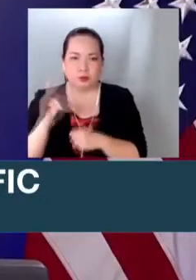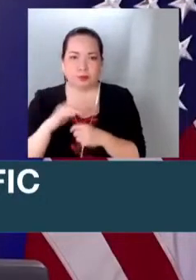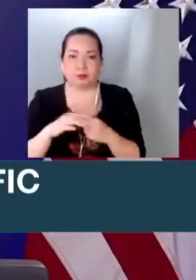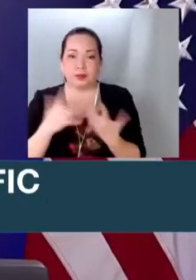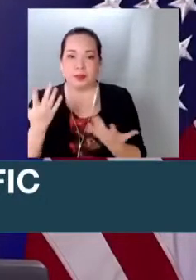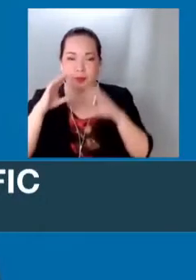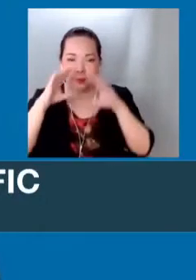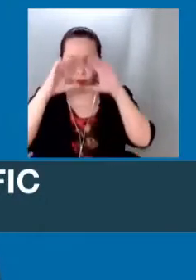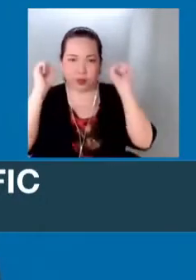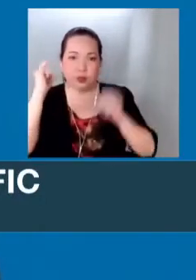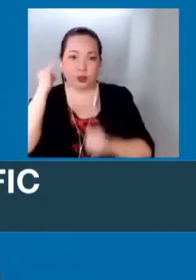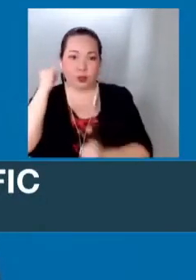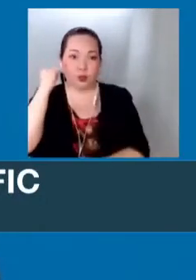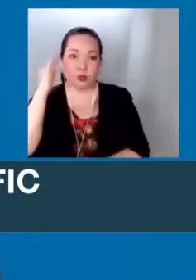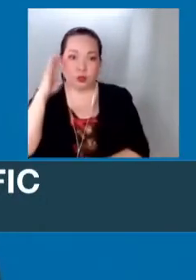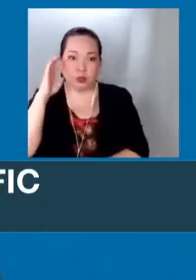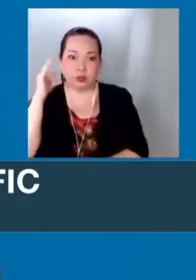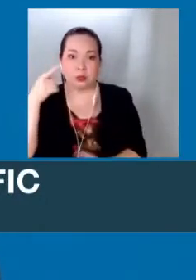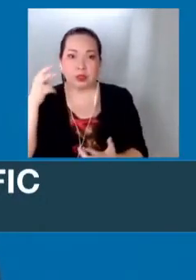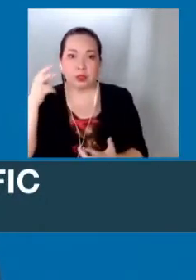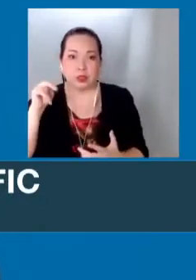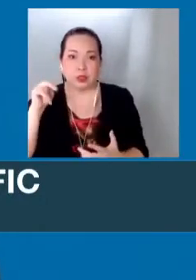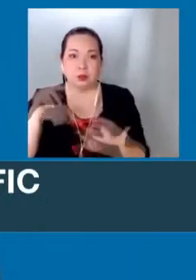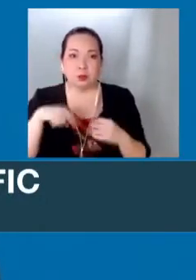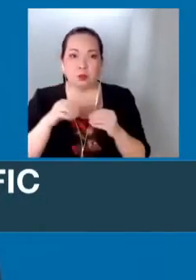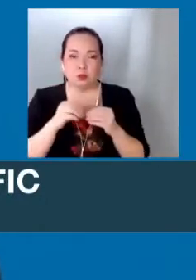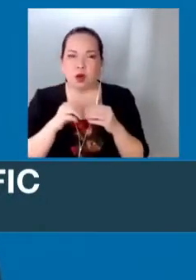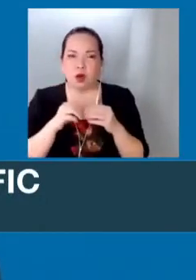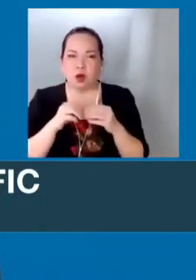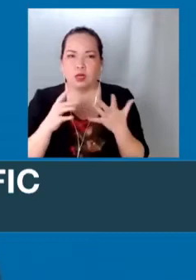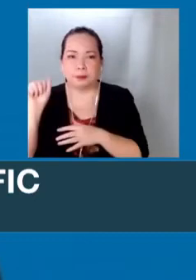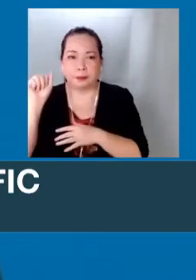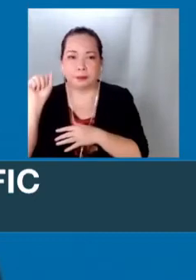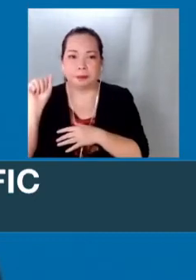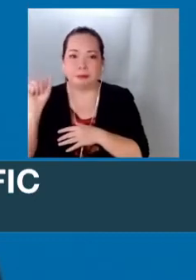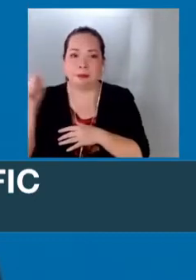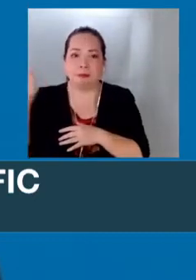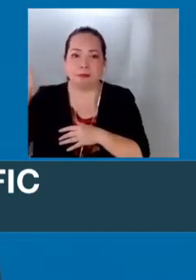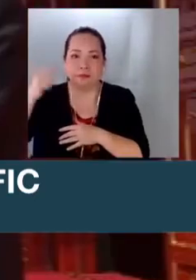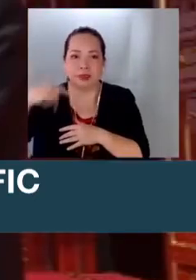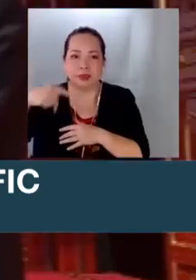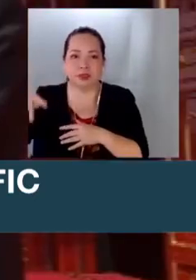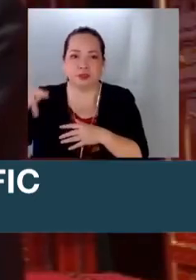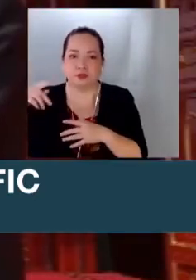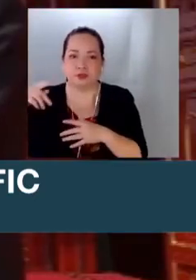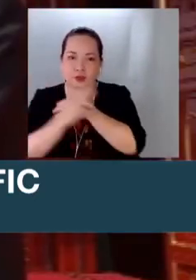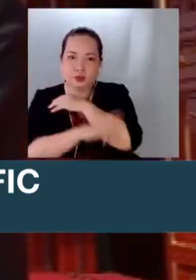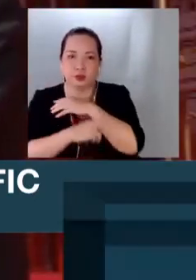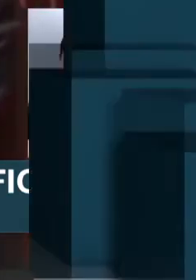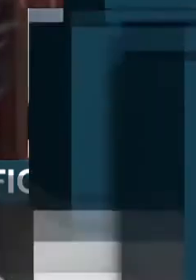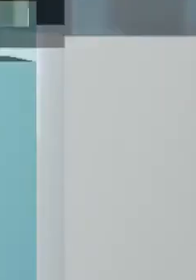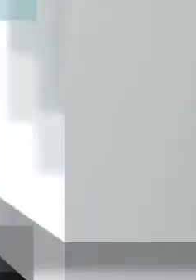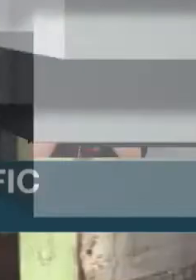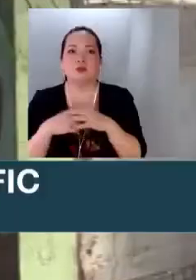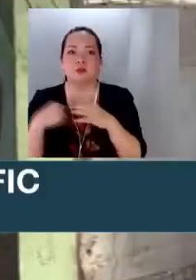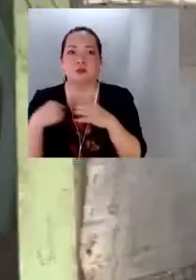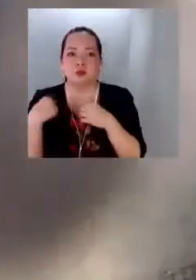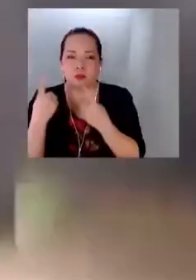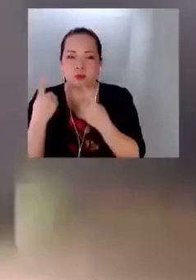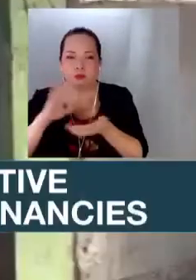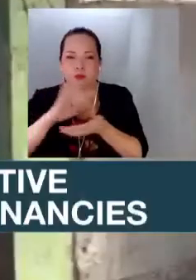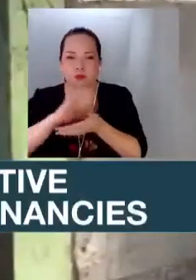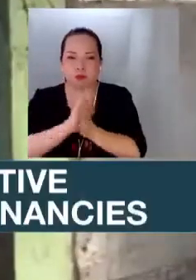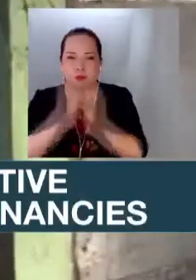open Indo-Pacific region in its first conversation with its Chinese counterpart since assuming the presidency. And